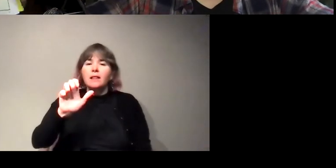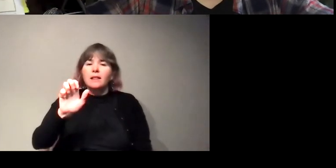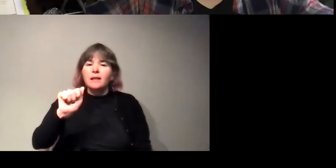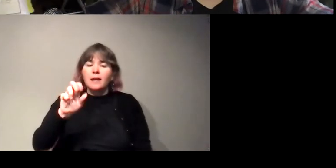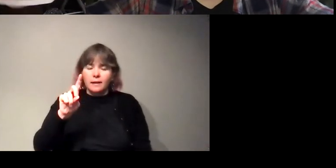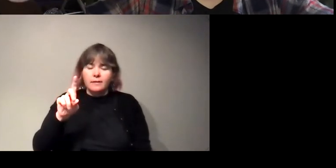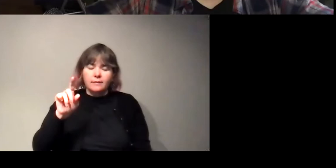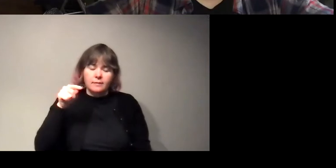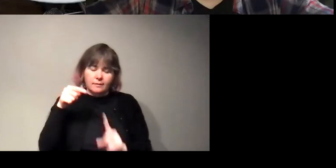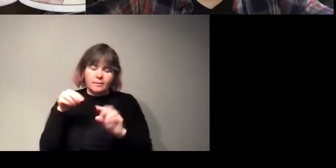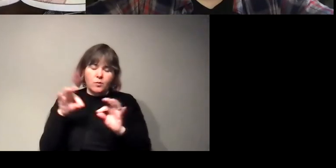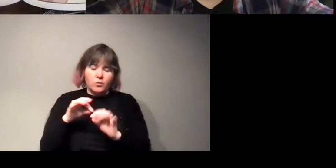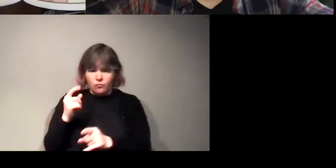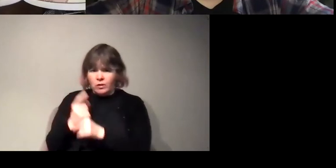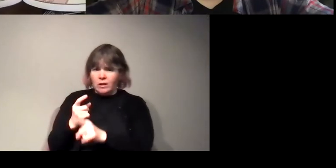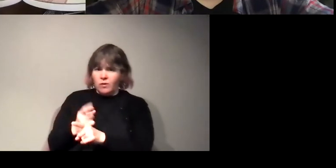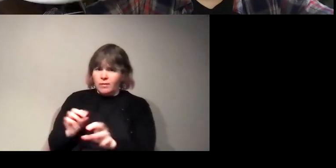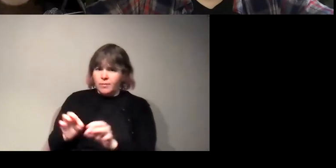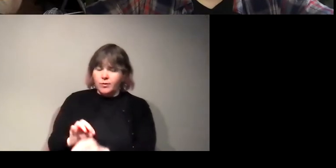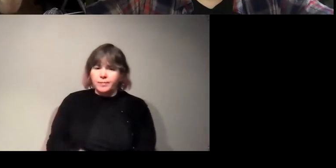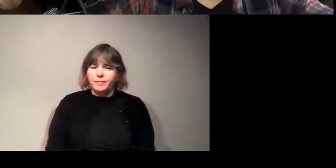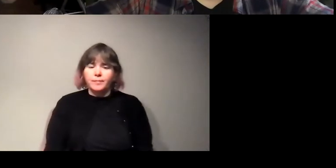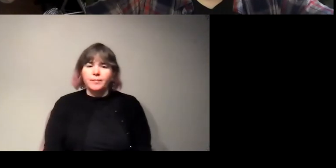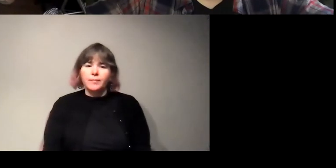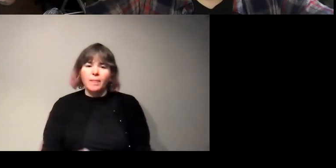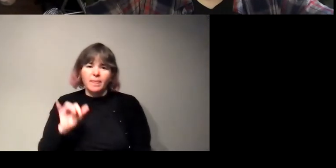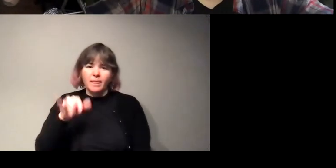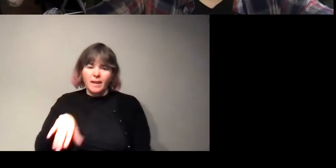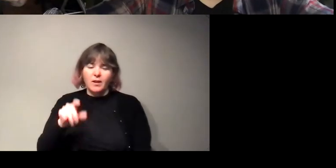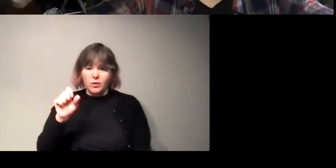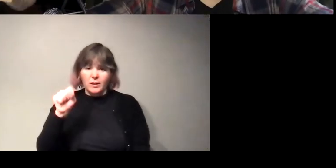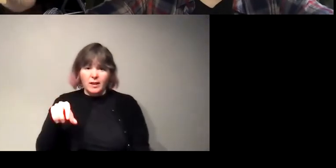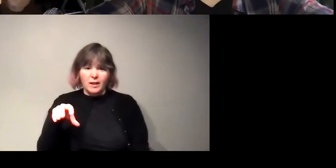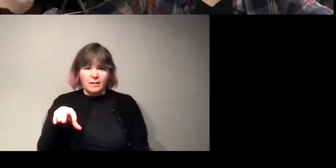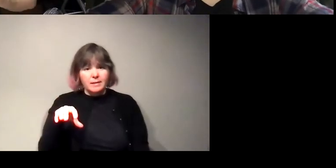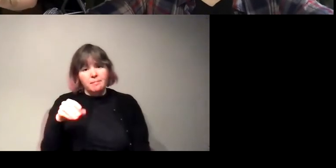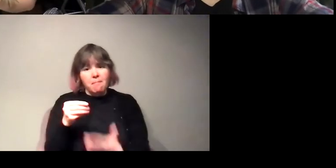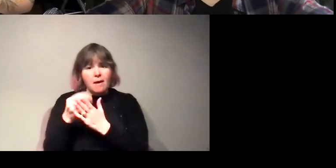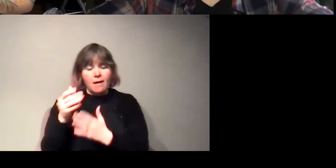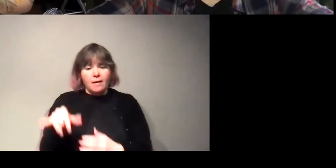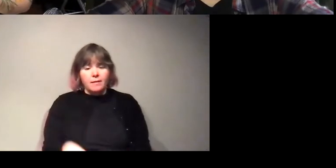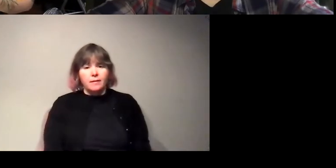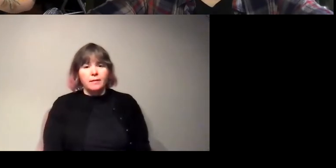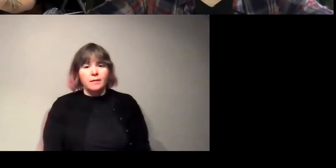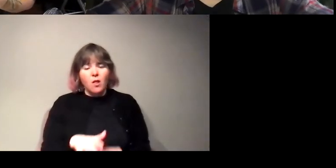yeah, no kidding. But yeah, so that is a place where you can buy that. Your local bookstore,